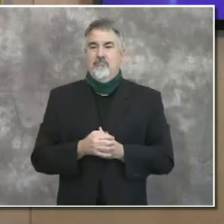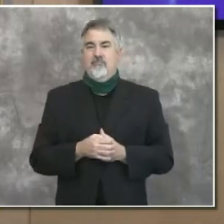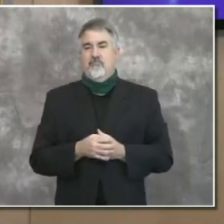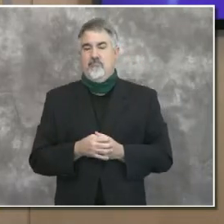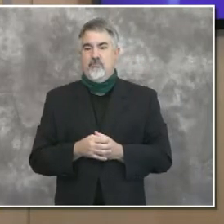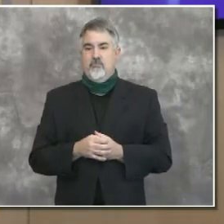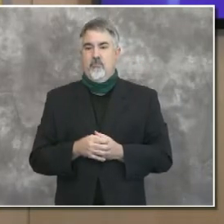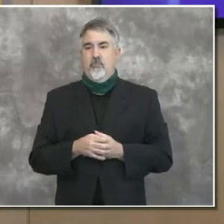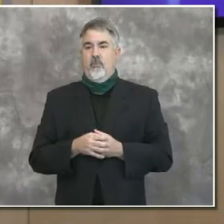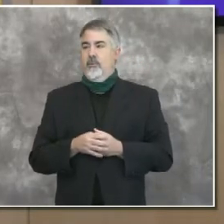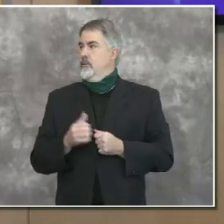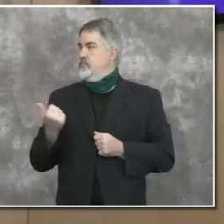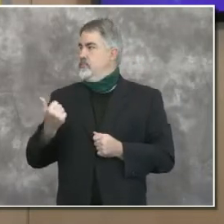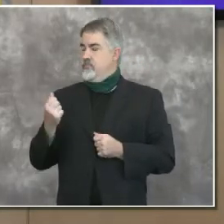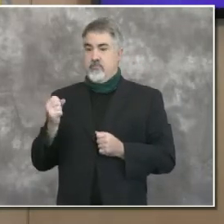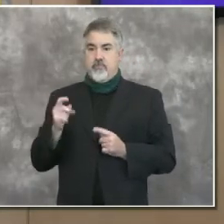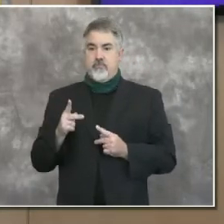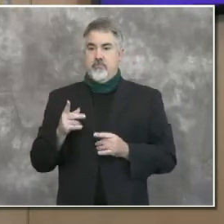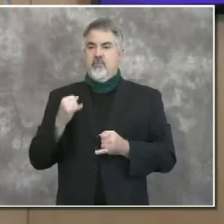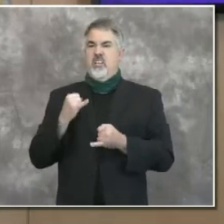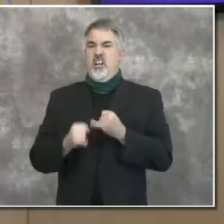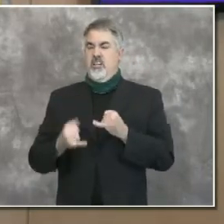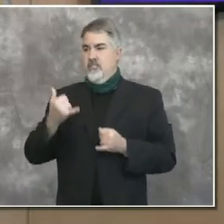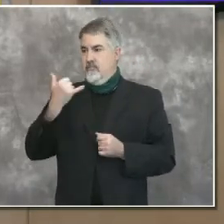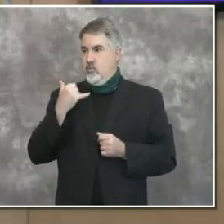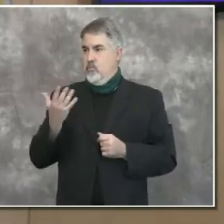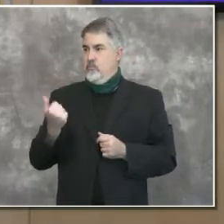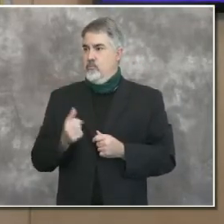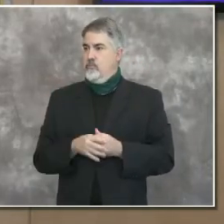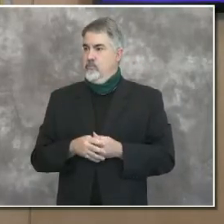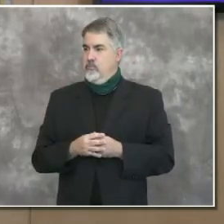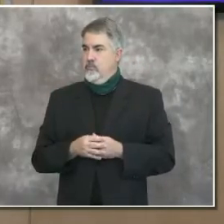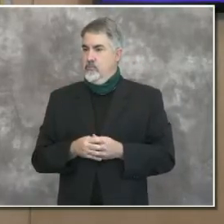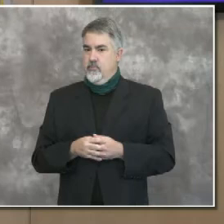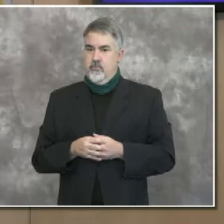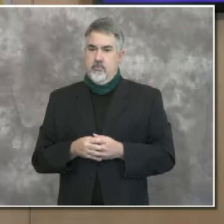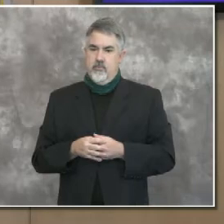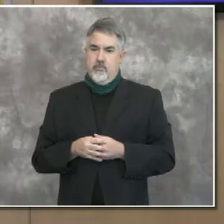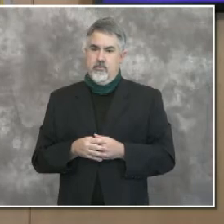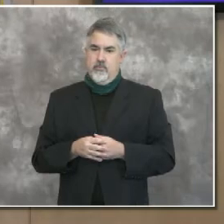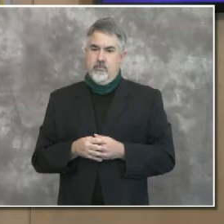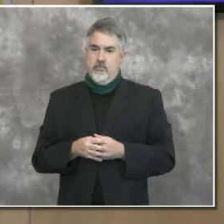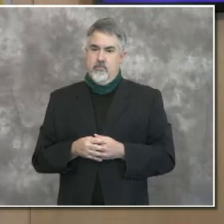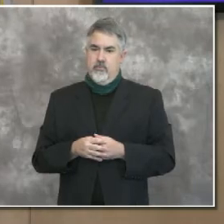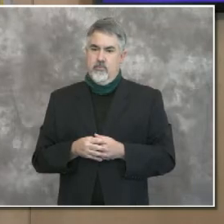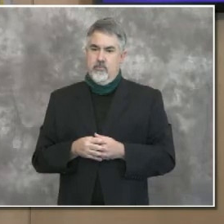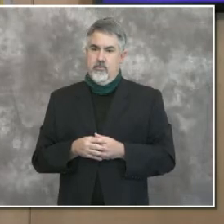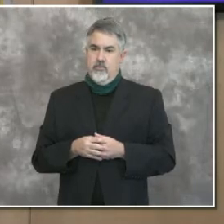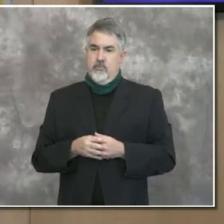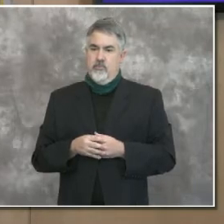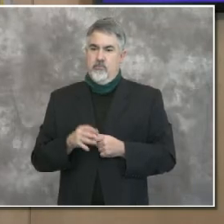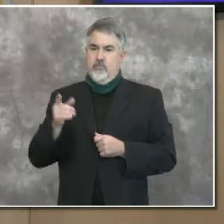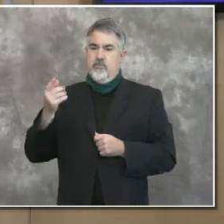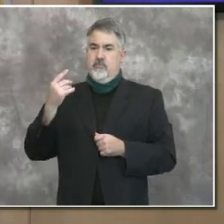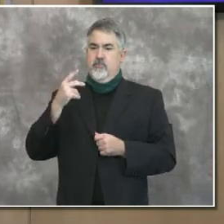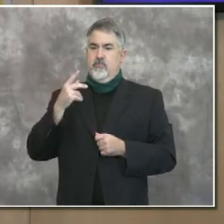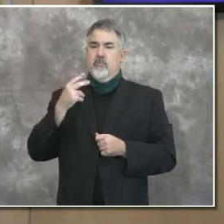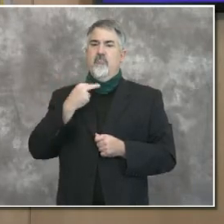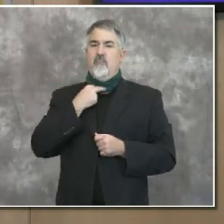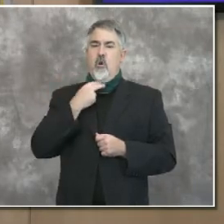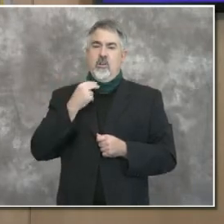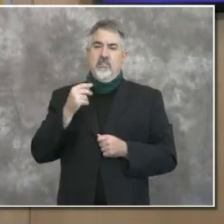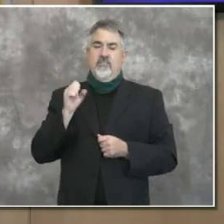Okay, we'll go to our last phone call. Will Huntsberry with Voice of San Diego, please